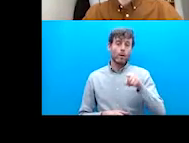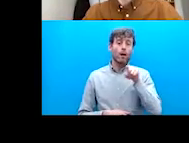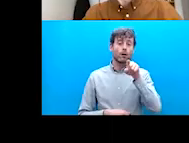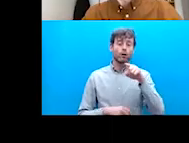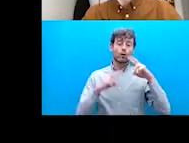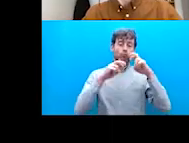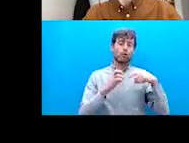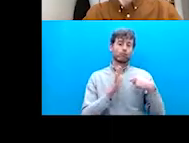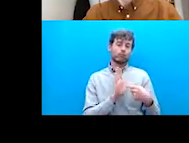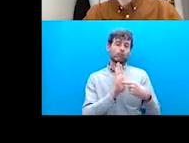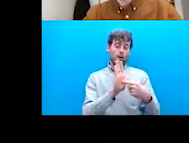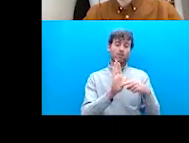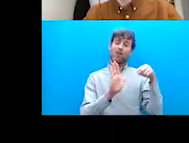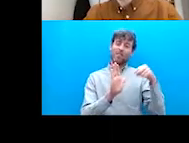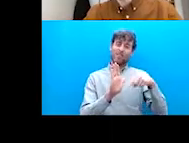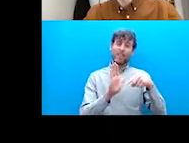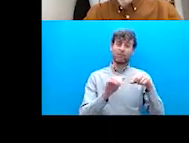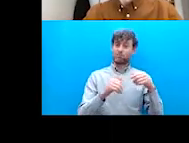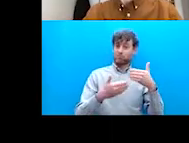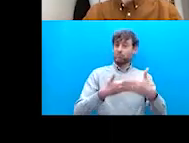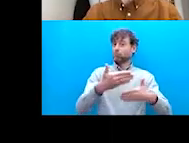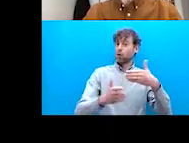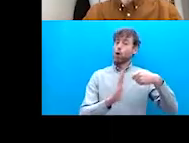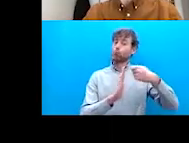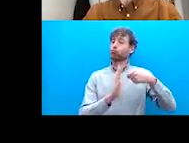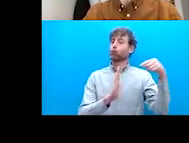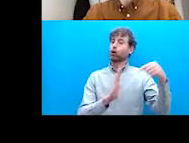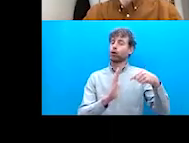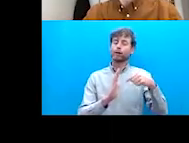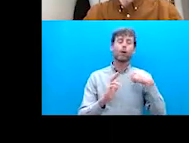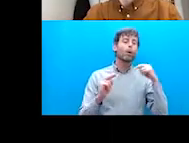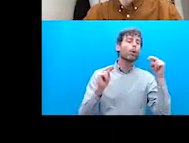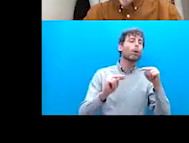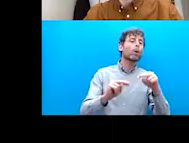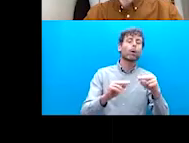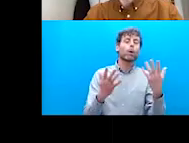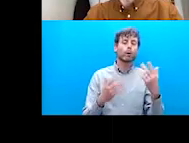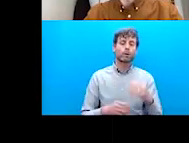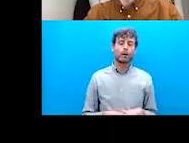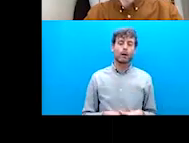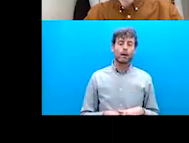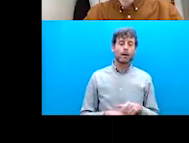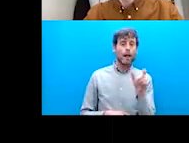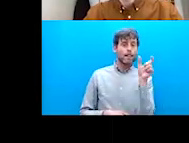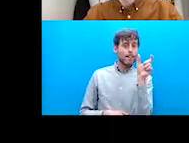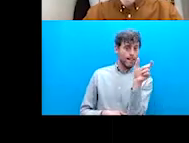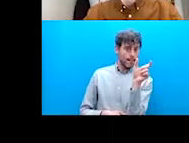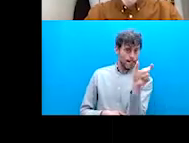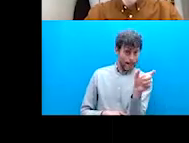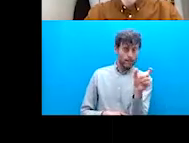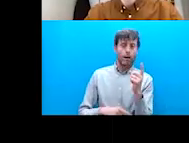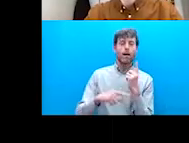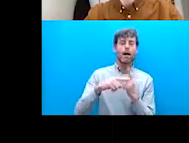part of an ongoing longitudinal project in which we follow the development of lexical and compositional semantics